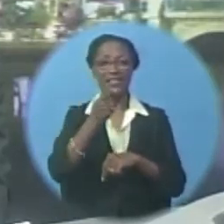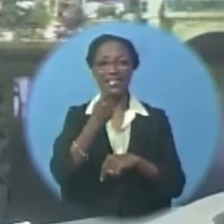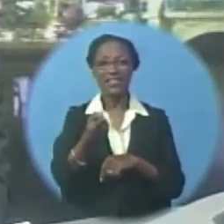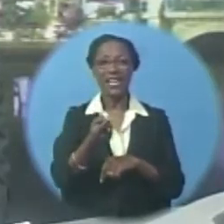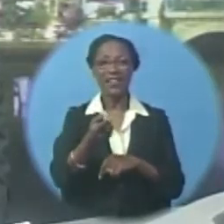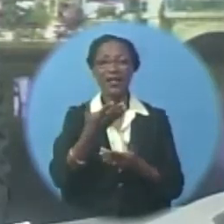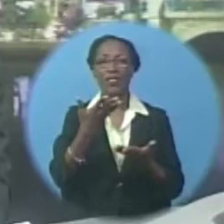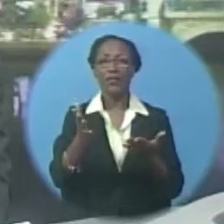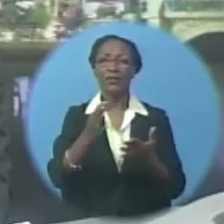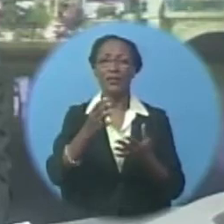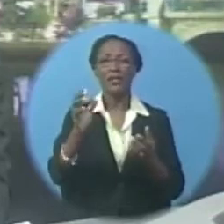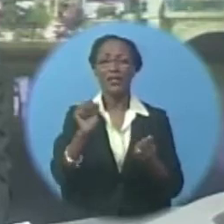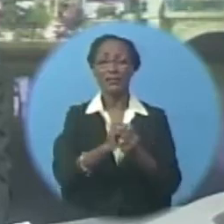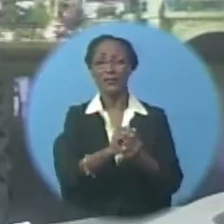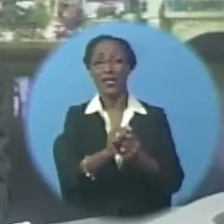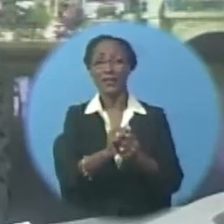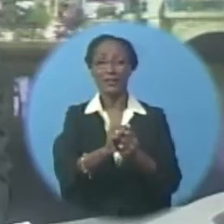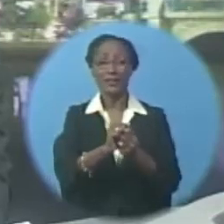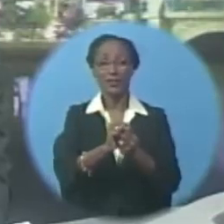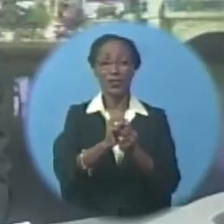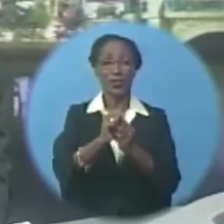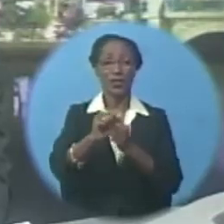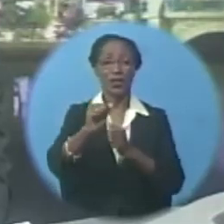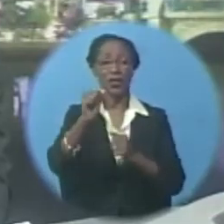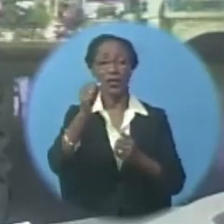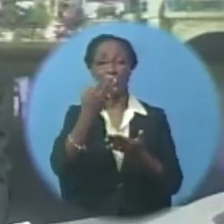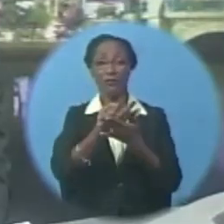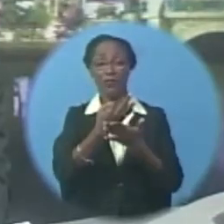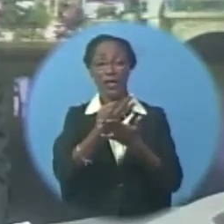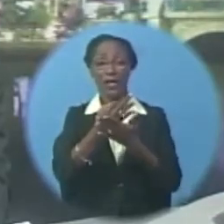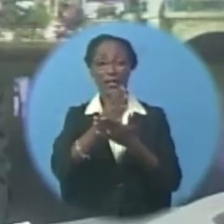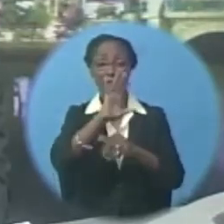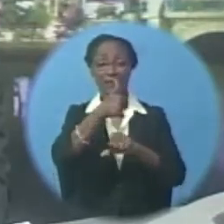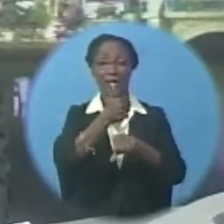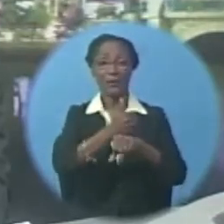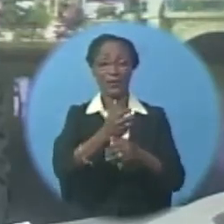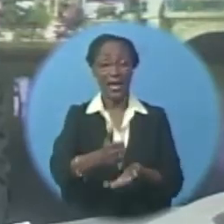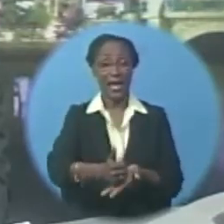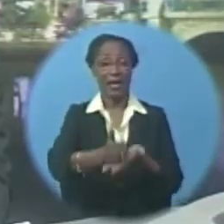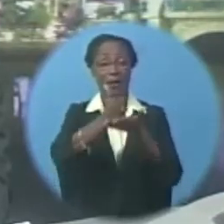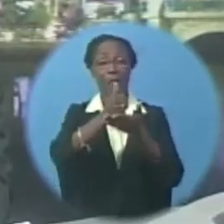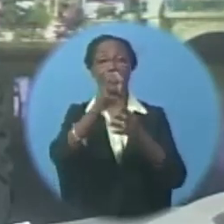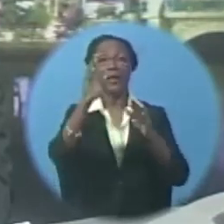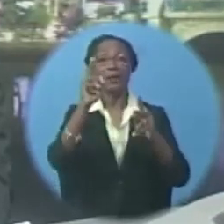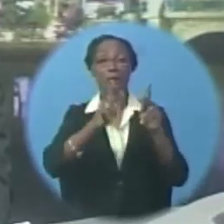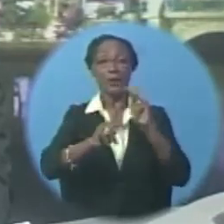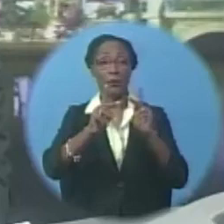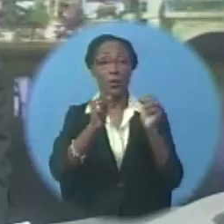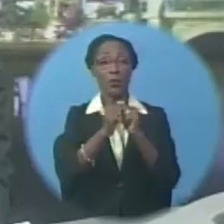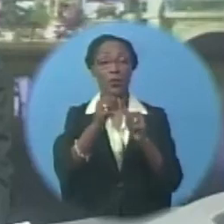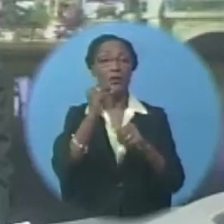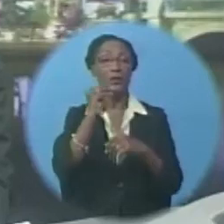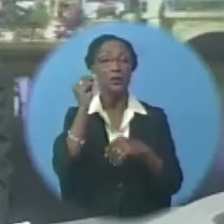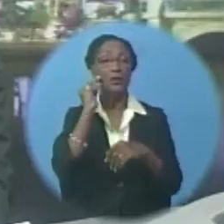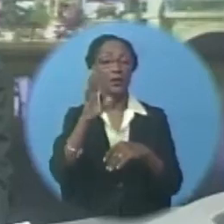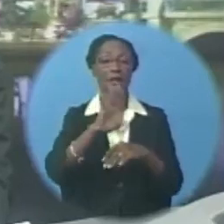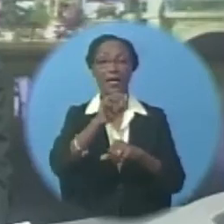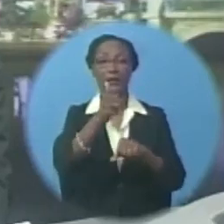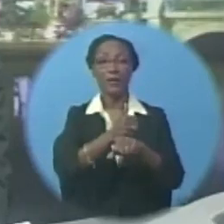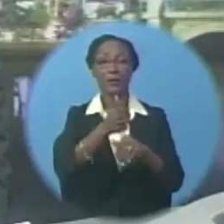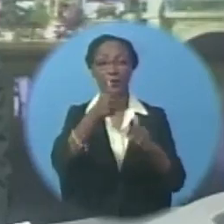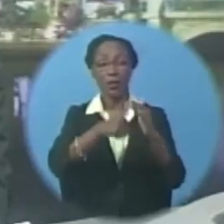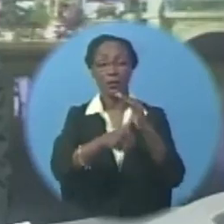people with housing. According to him, the fund was established under the previous Barbados Labour Party administration for